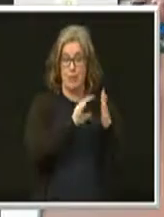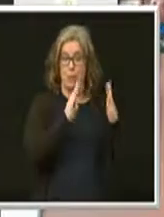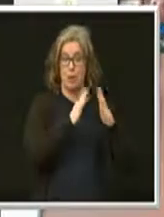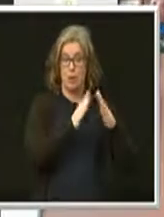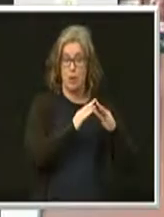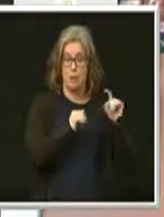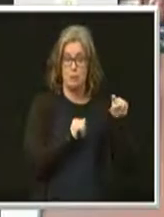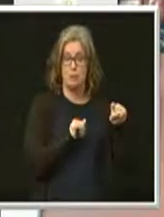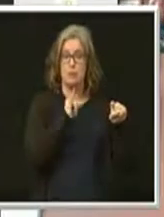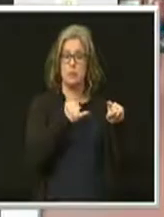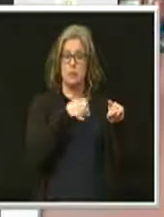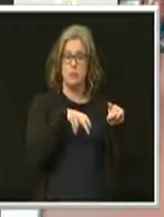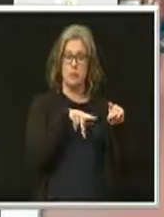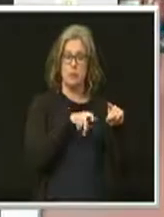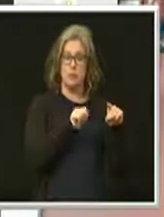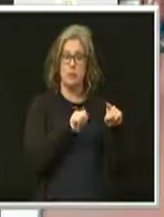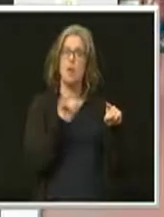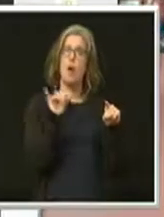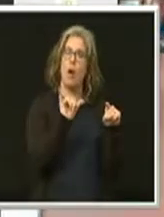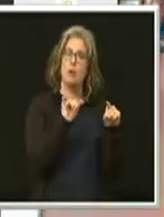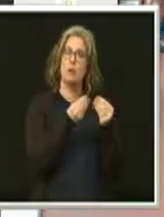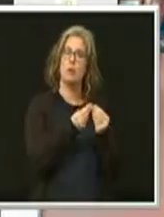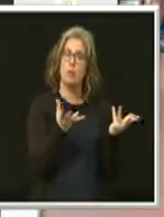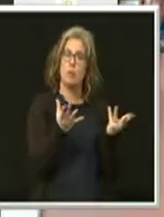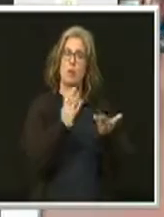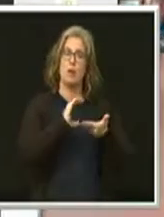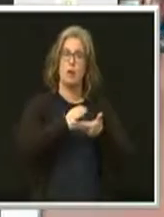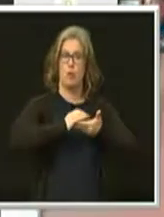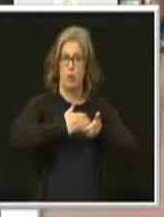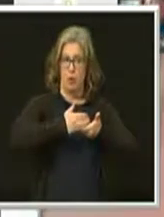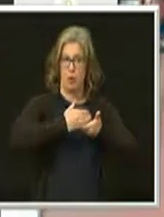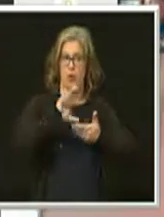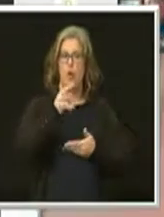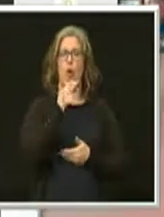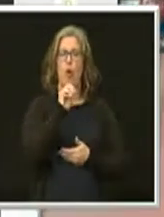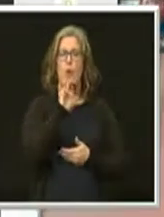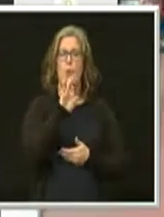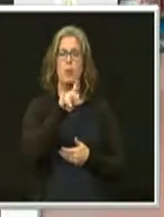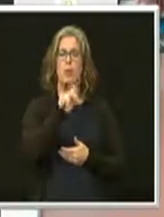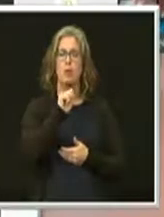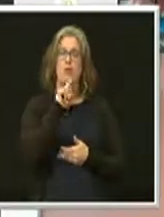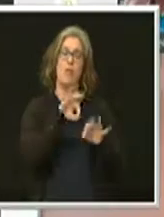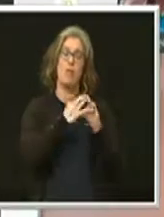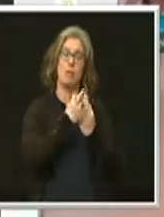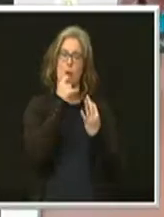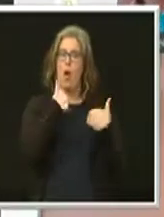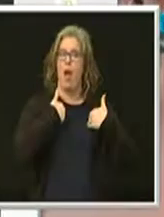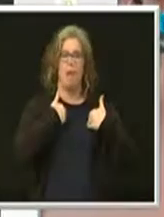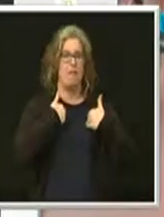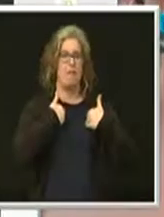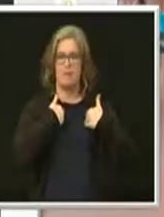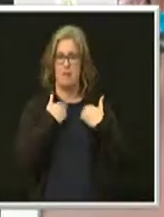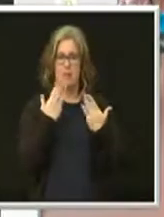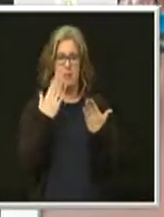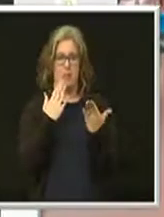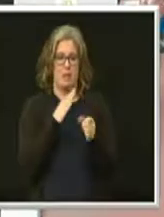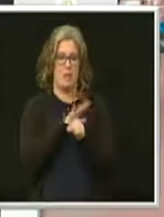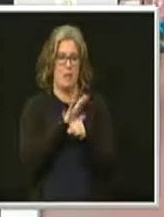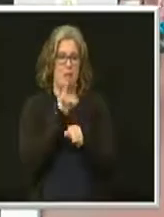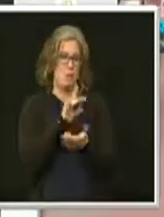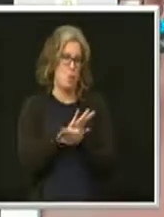community that JCPS is also distributing Chromebooks to families that do not have a device that's adequate